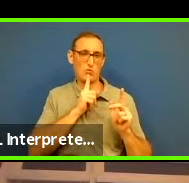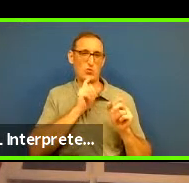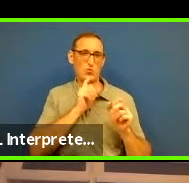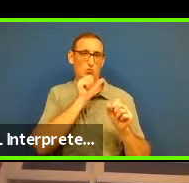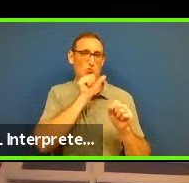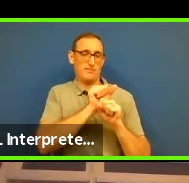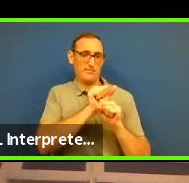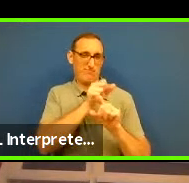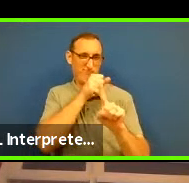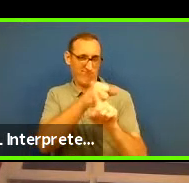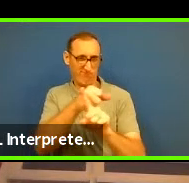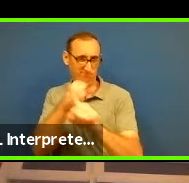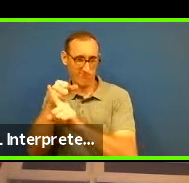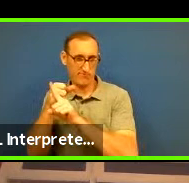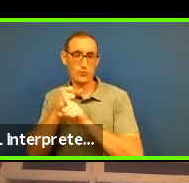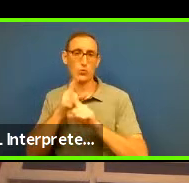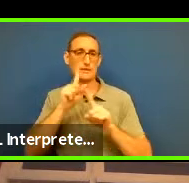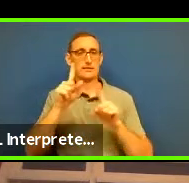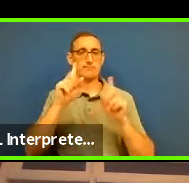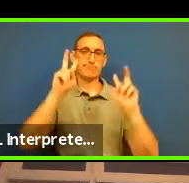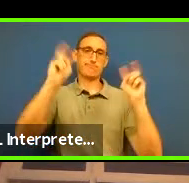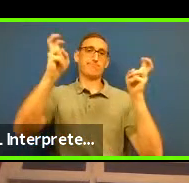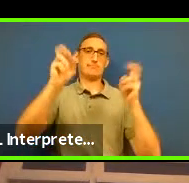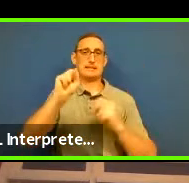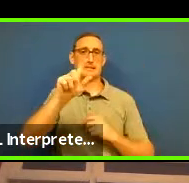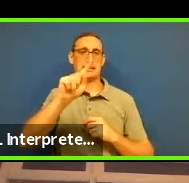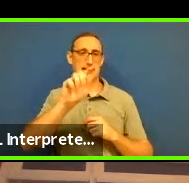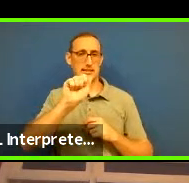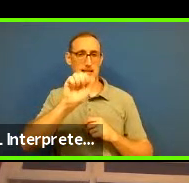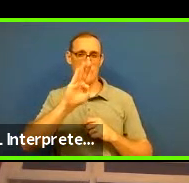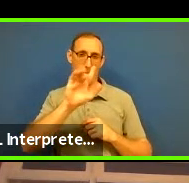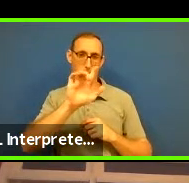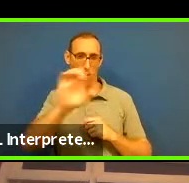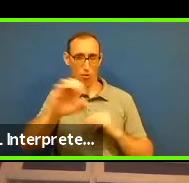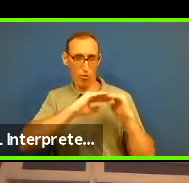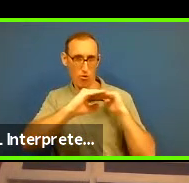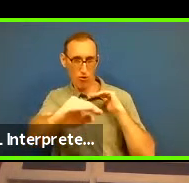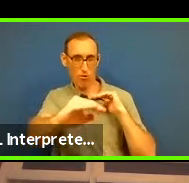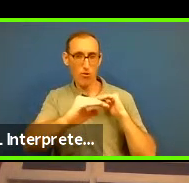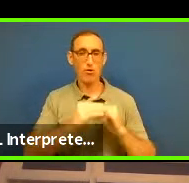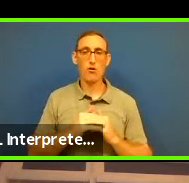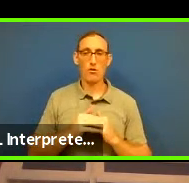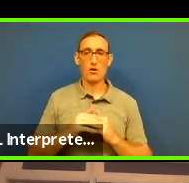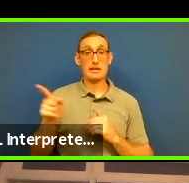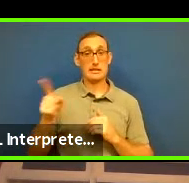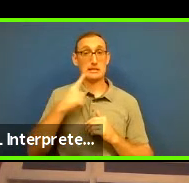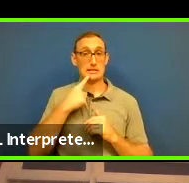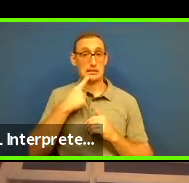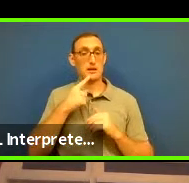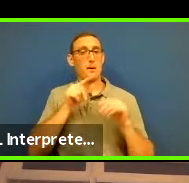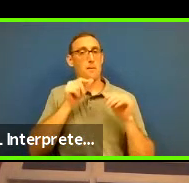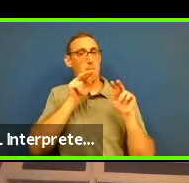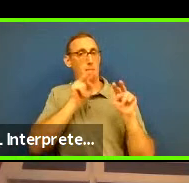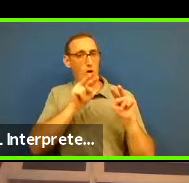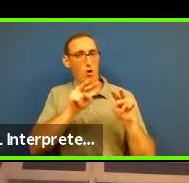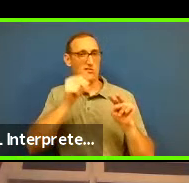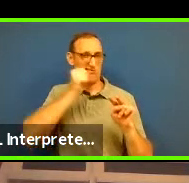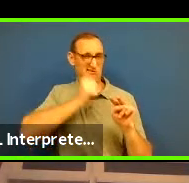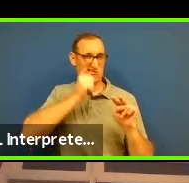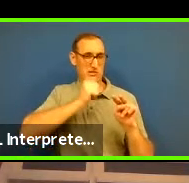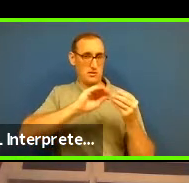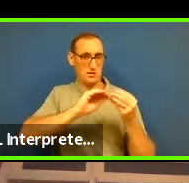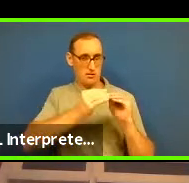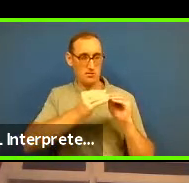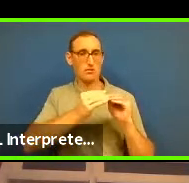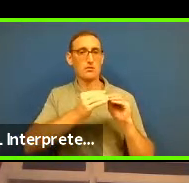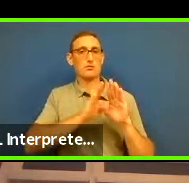stable. And his public health advice to us was to monitor less day-to-day numbers, because we know data dumps and spikes and they go